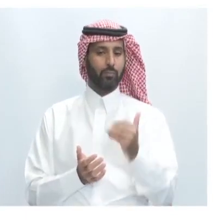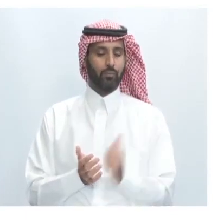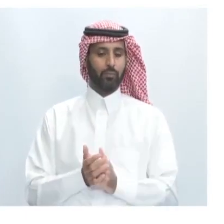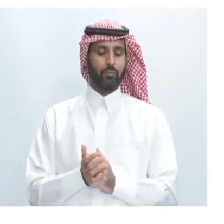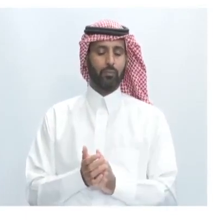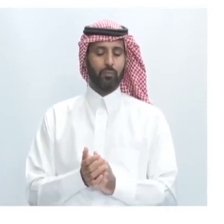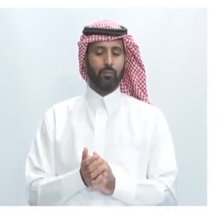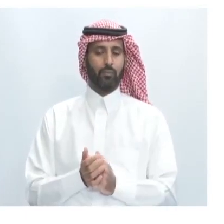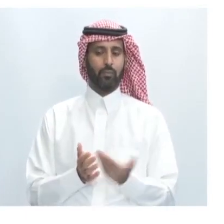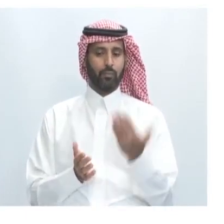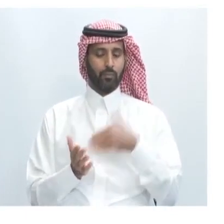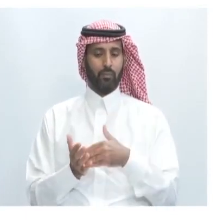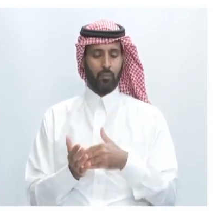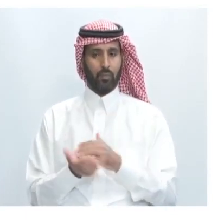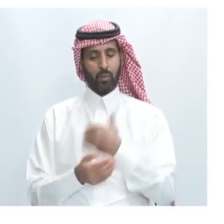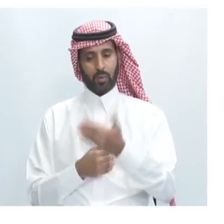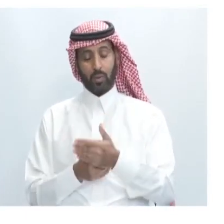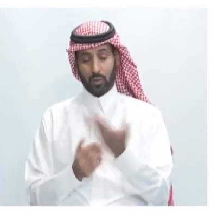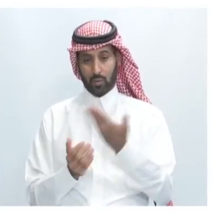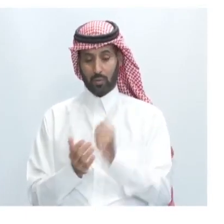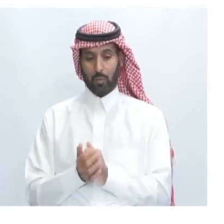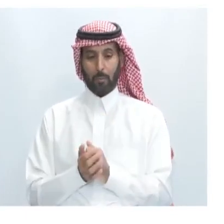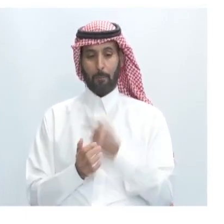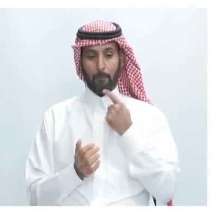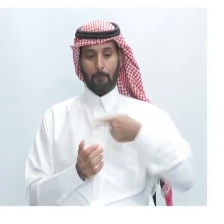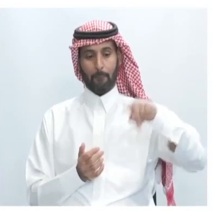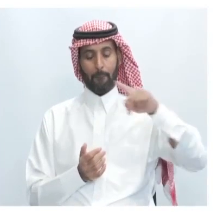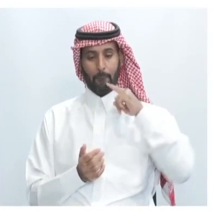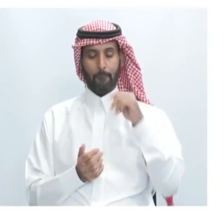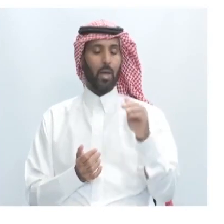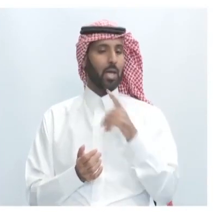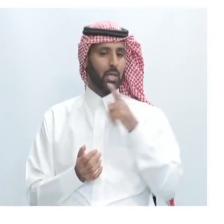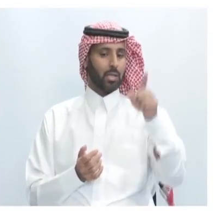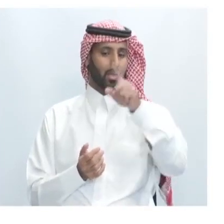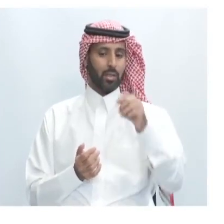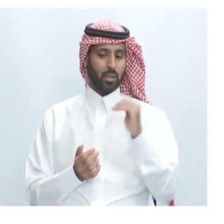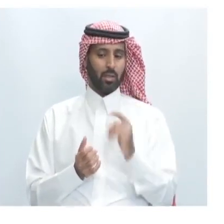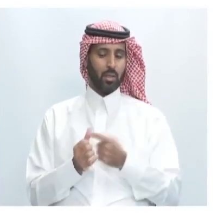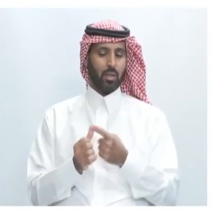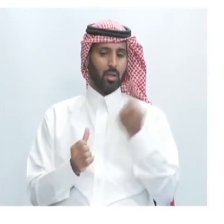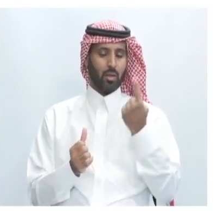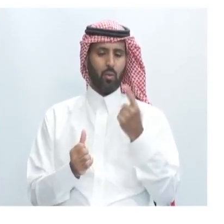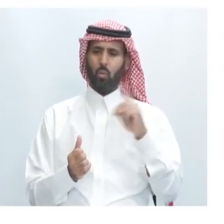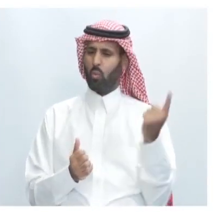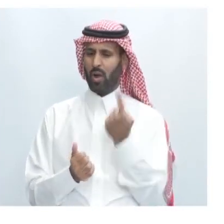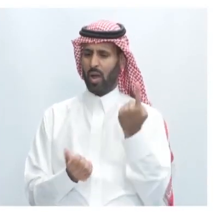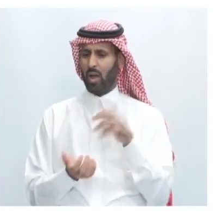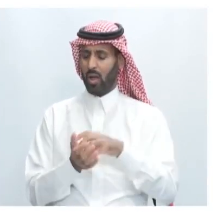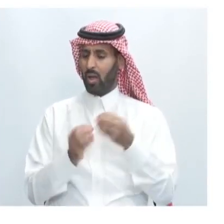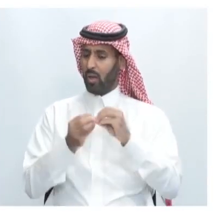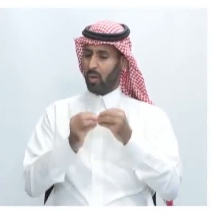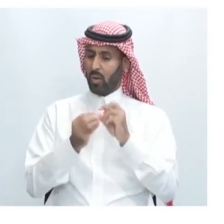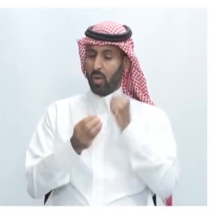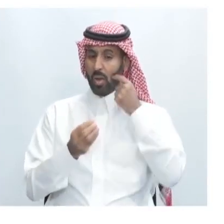the after reading the B exercise, answer the questions. The first one, where do the colors